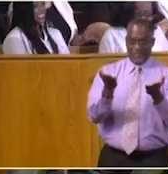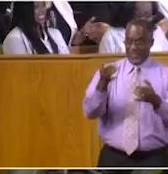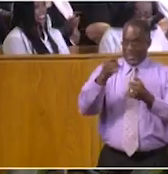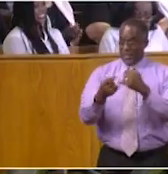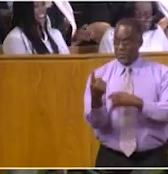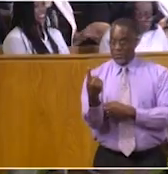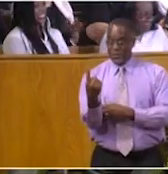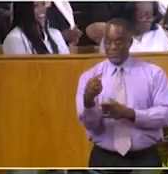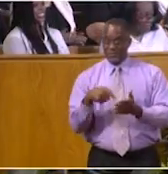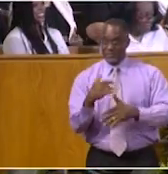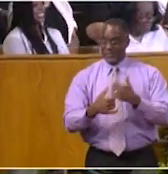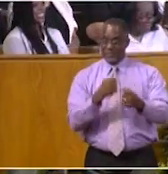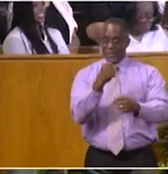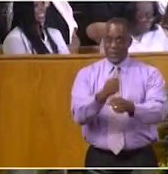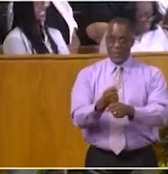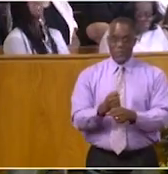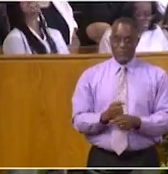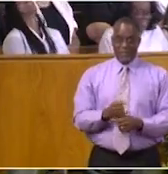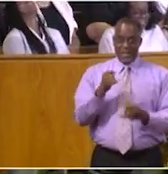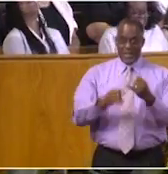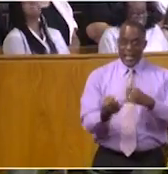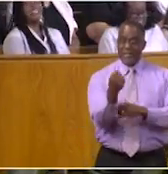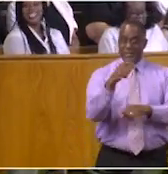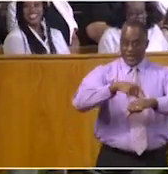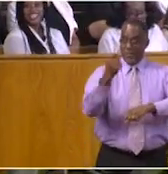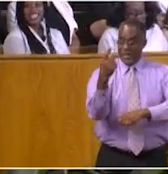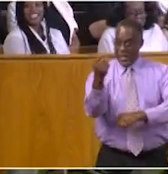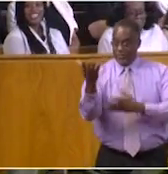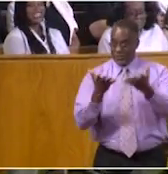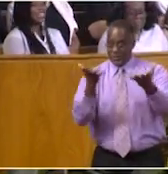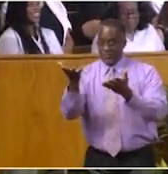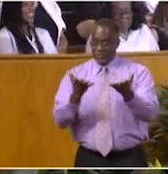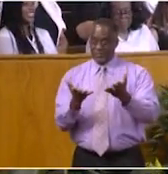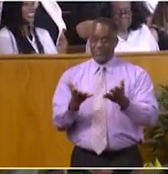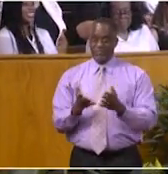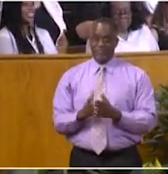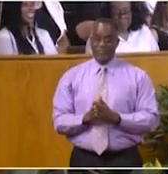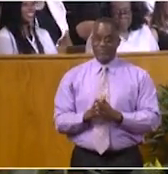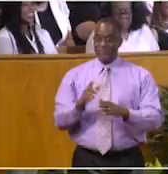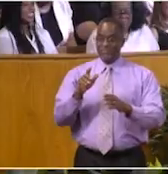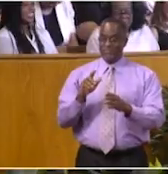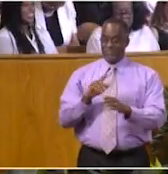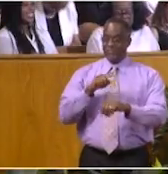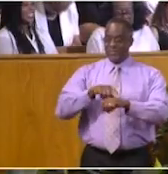and the hour of power. Oh, great God from Zion.